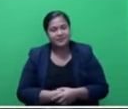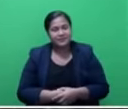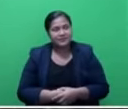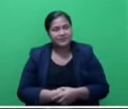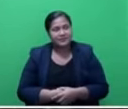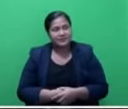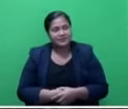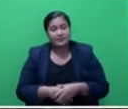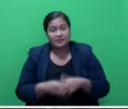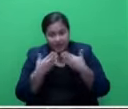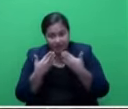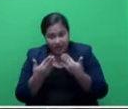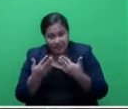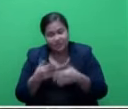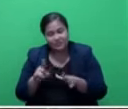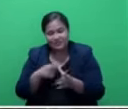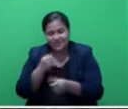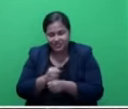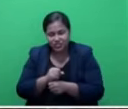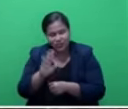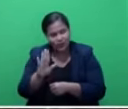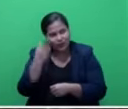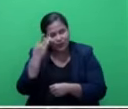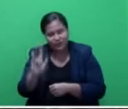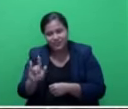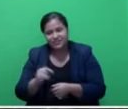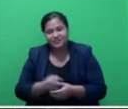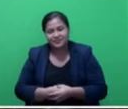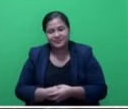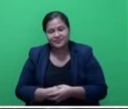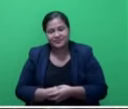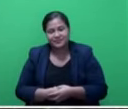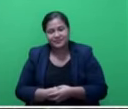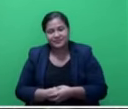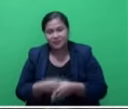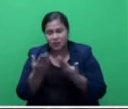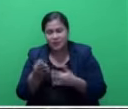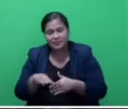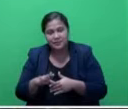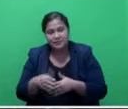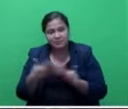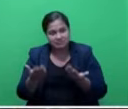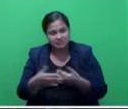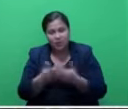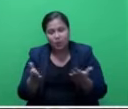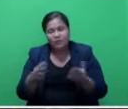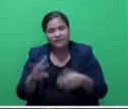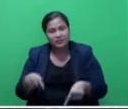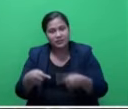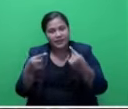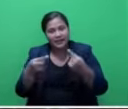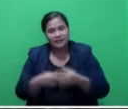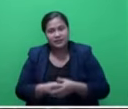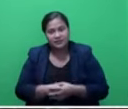I thank the Honourable Attorney General for his motion. Honourable members, the floor is now open for debate